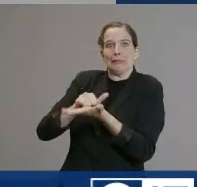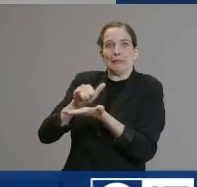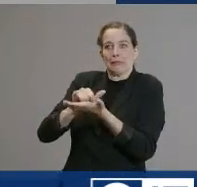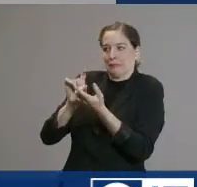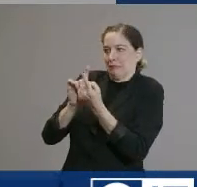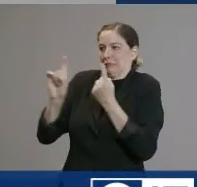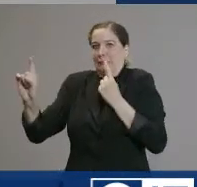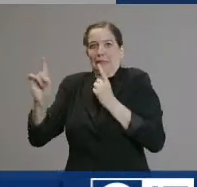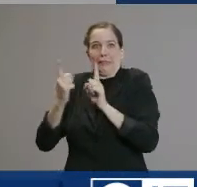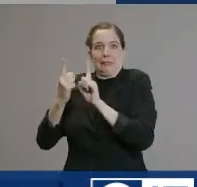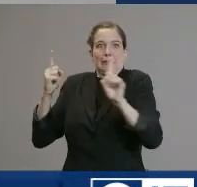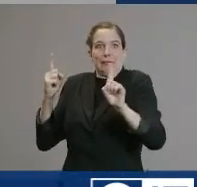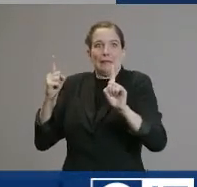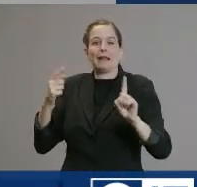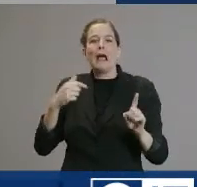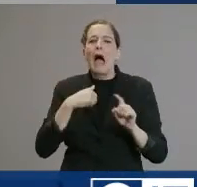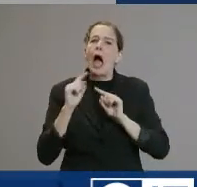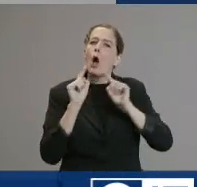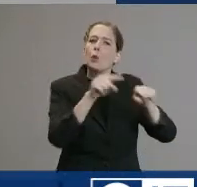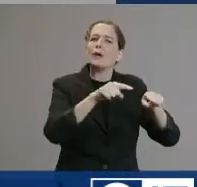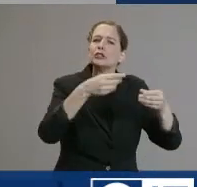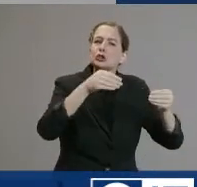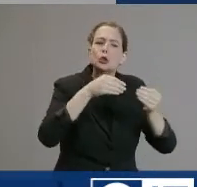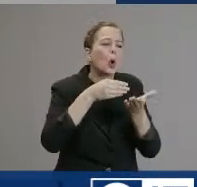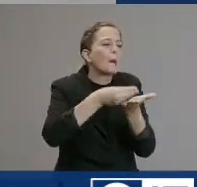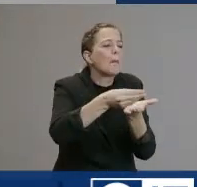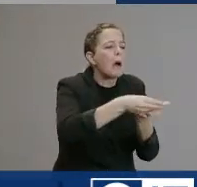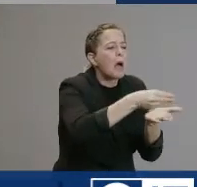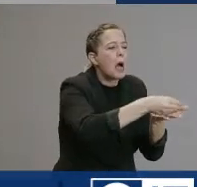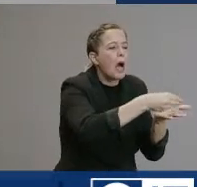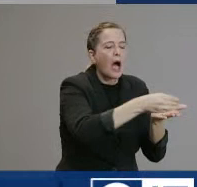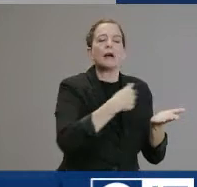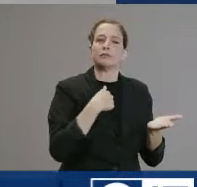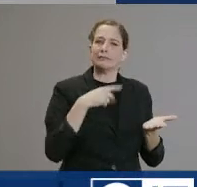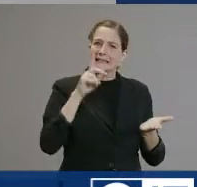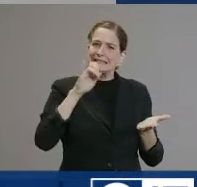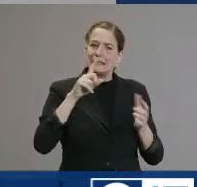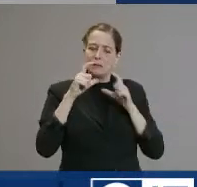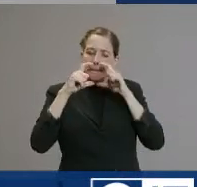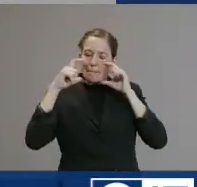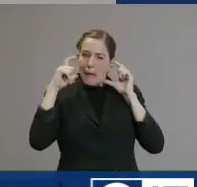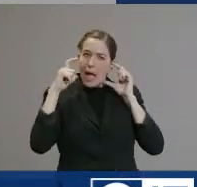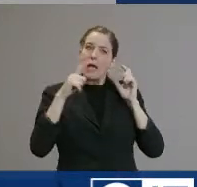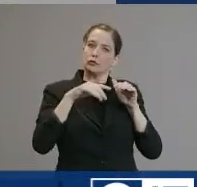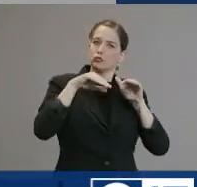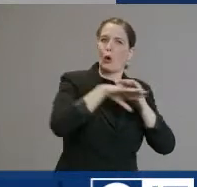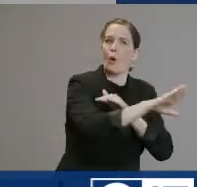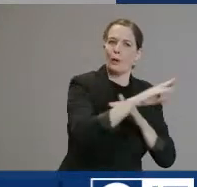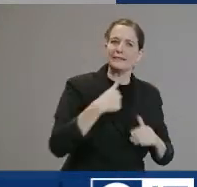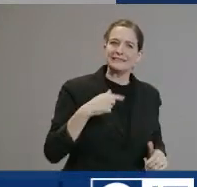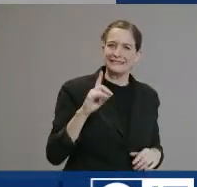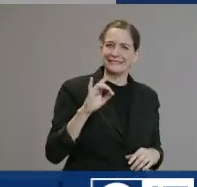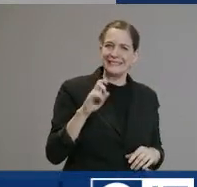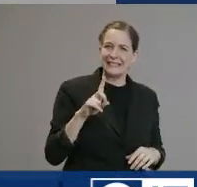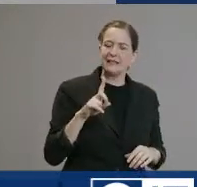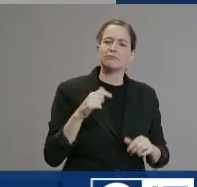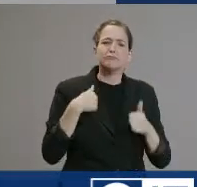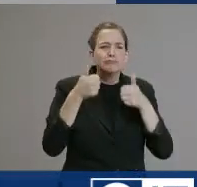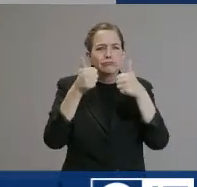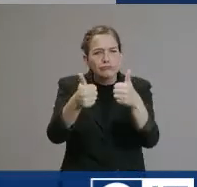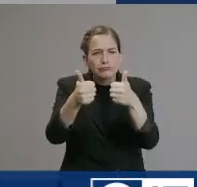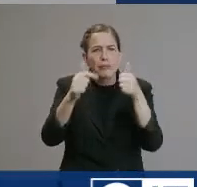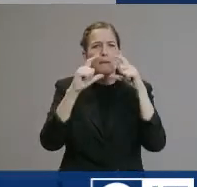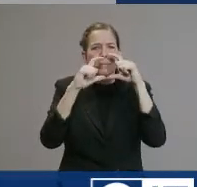store. In both places, I wore a face mask, and face masks are good. So if you can't physically